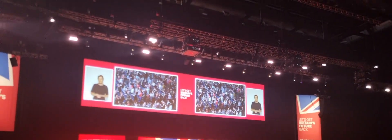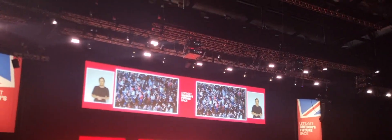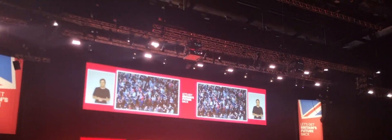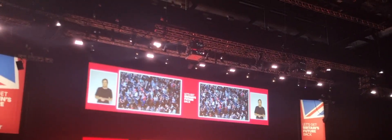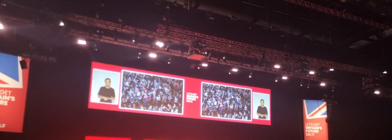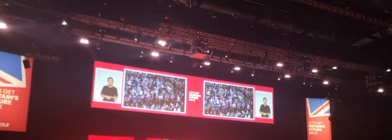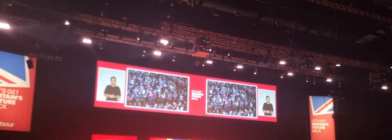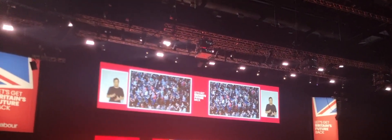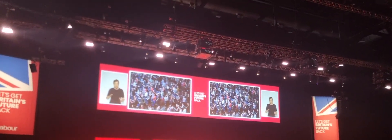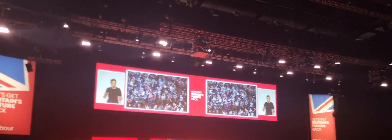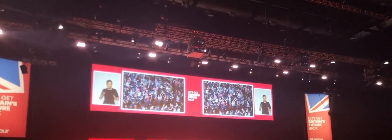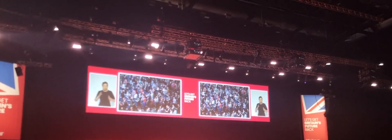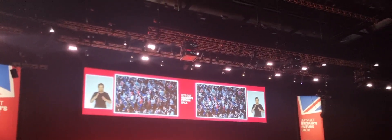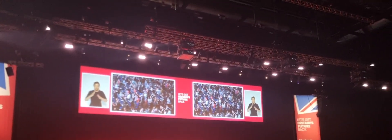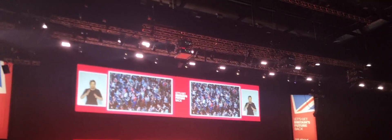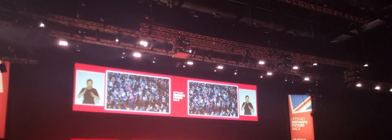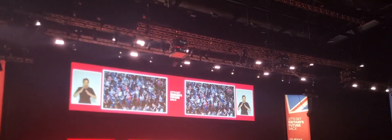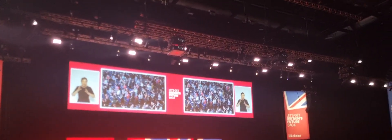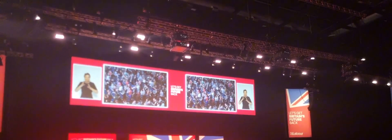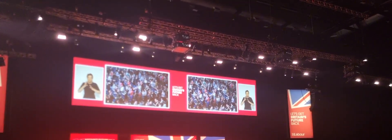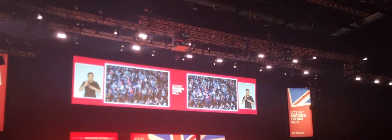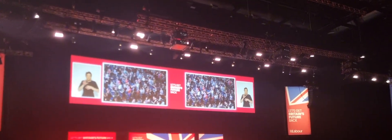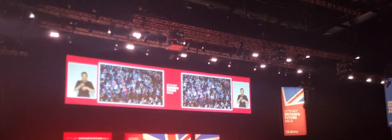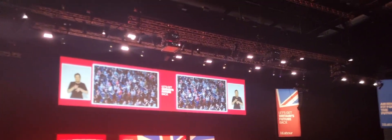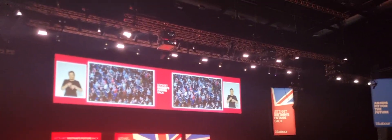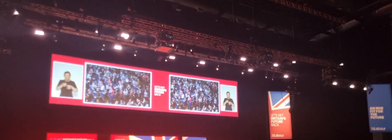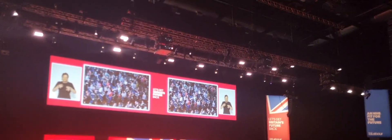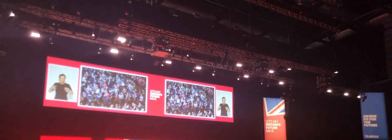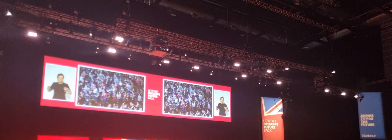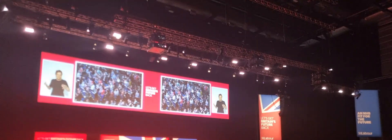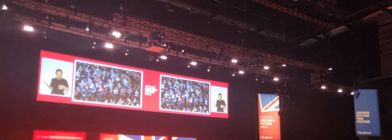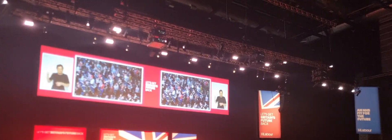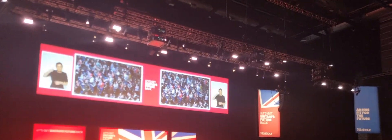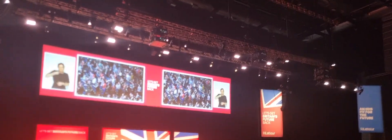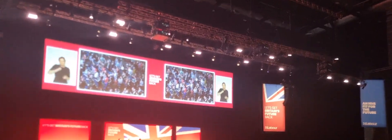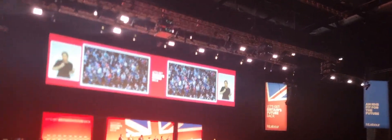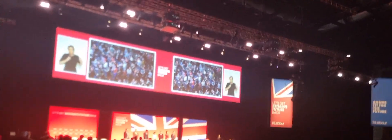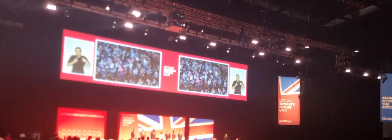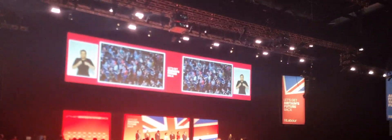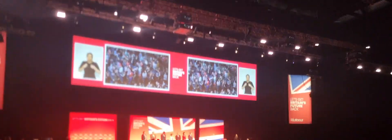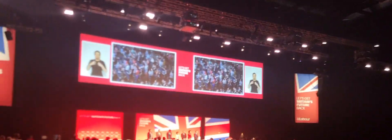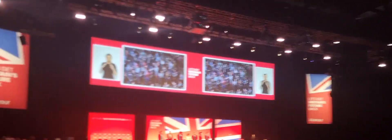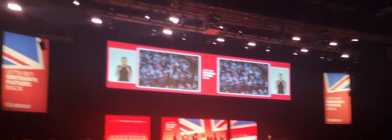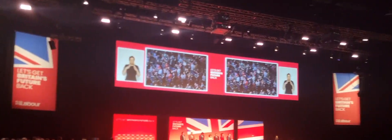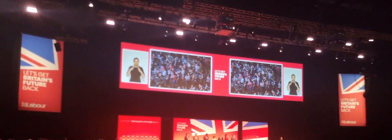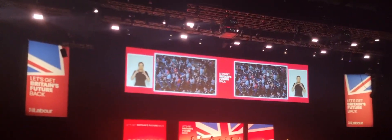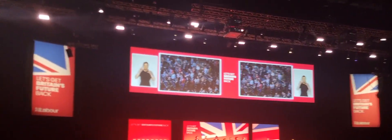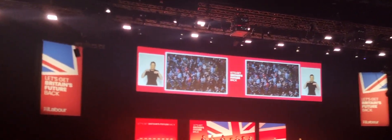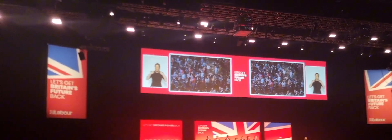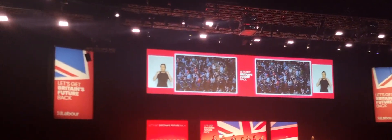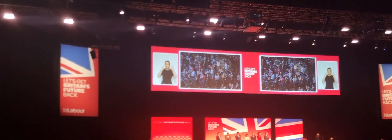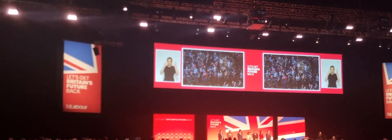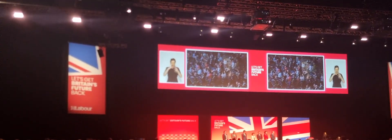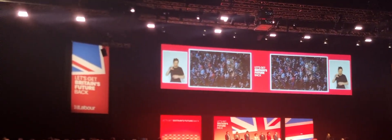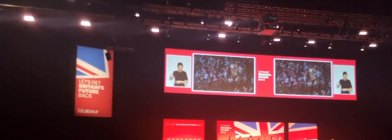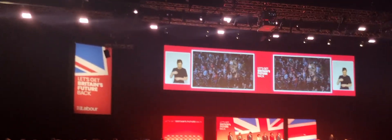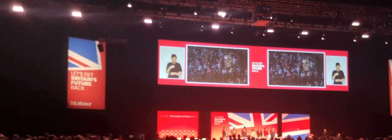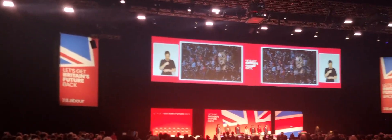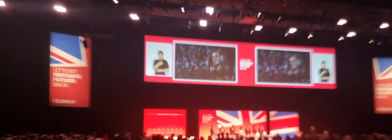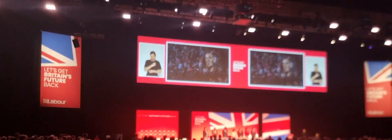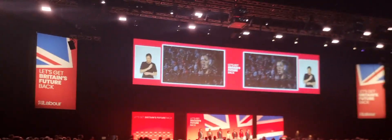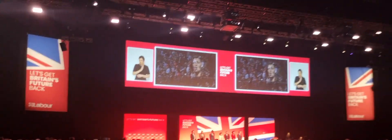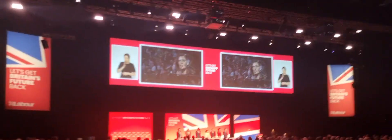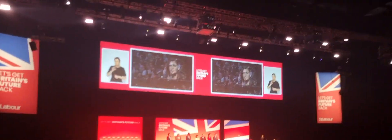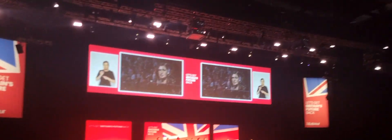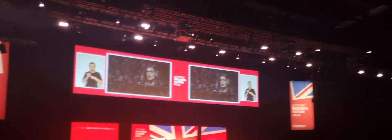Bring me my bow burning out, bring me my